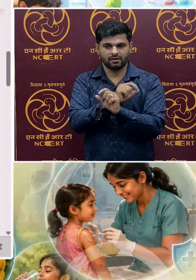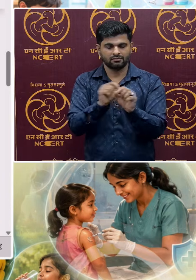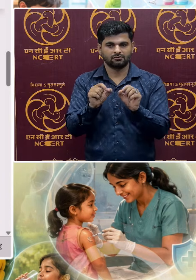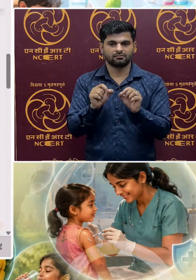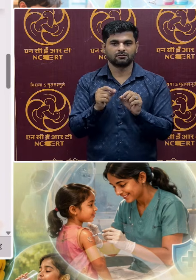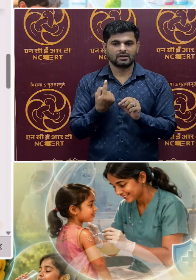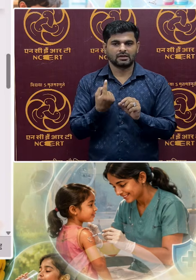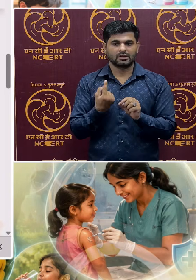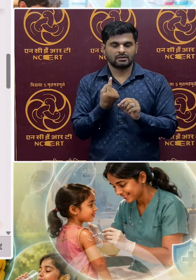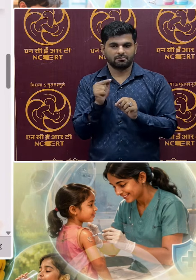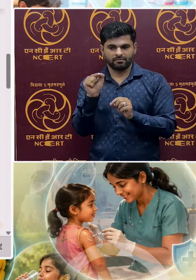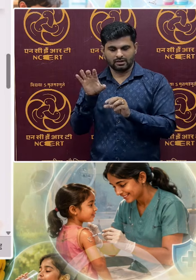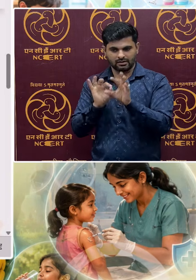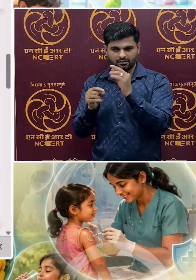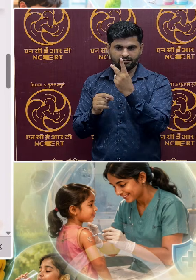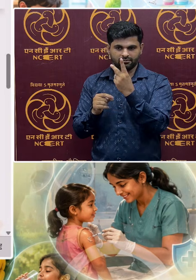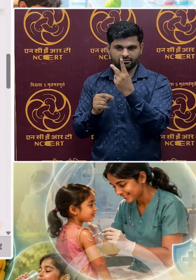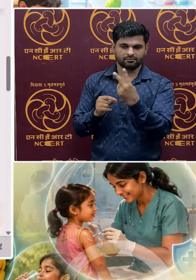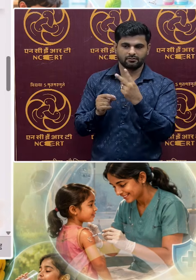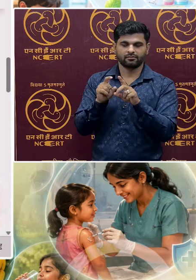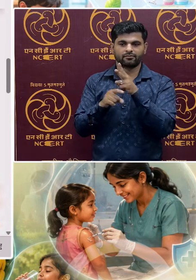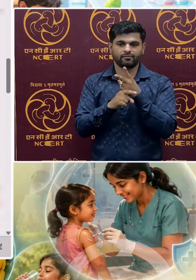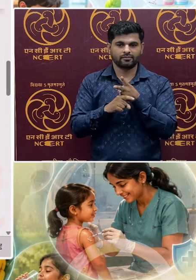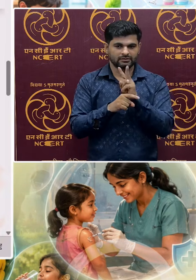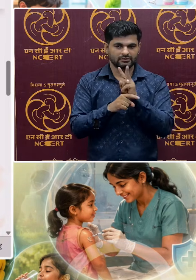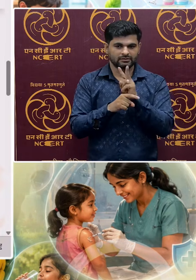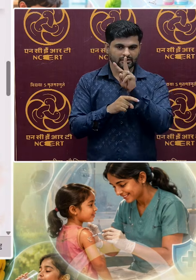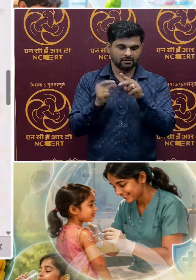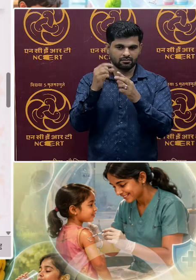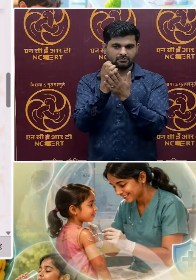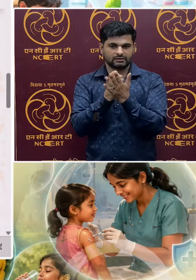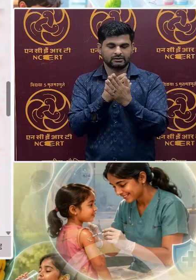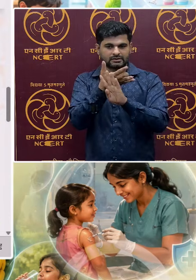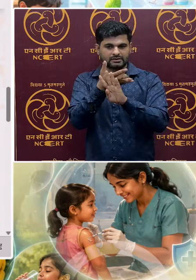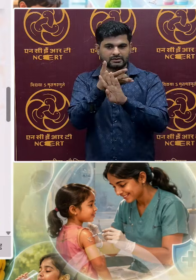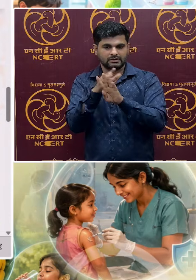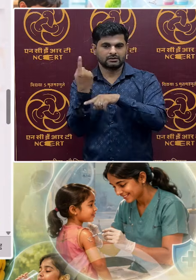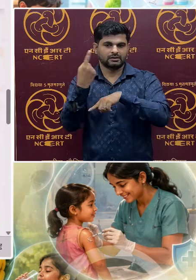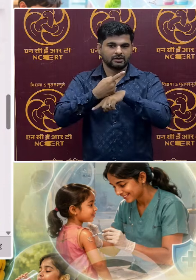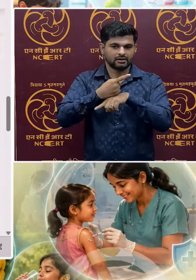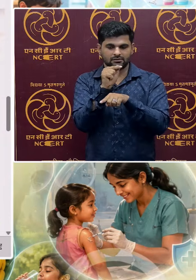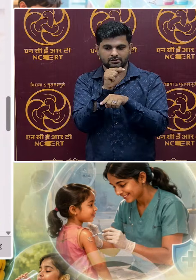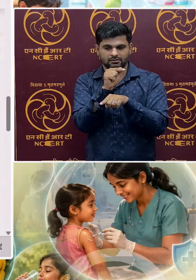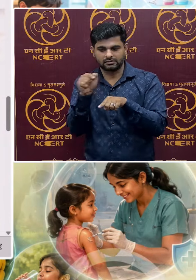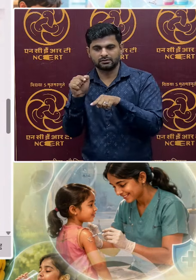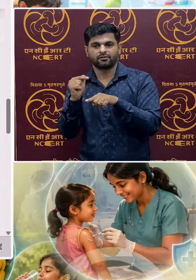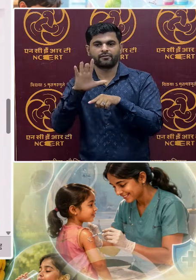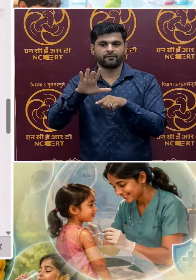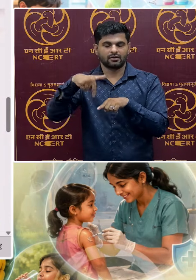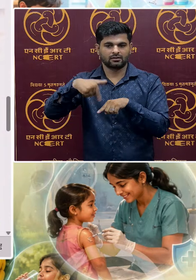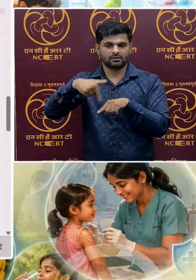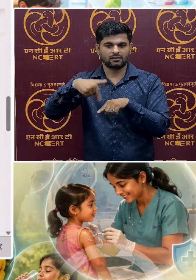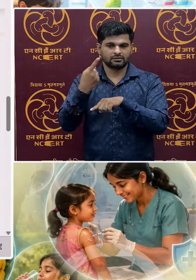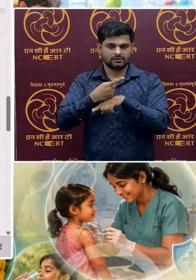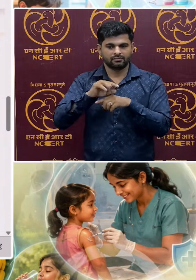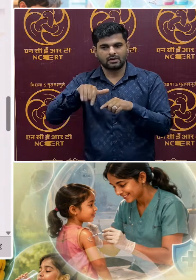pay a single penny to watch these programs. And this is the schedule from day 1 to day 5. And here comes